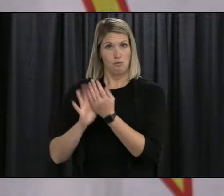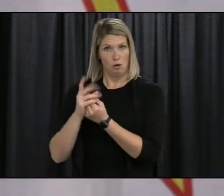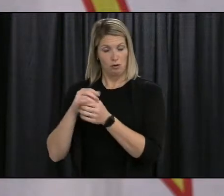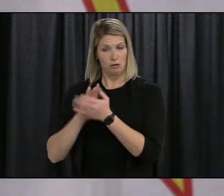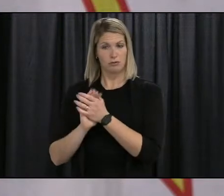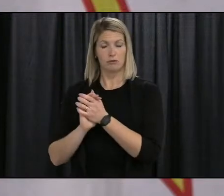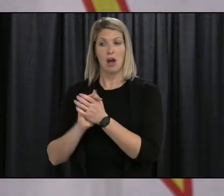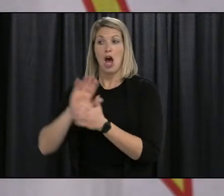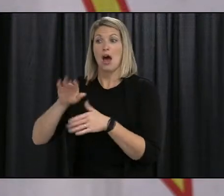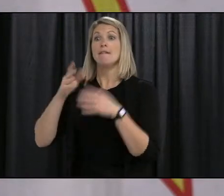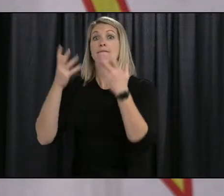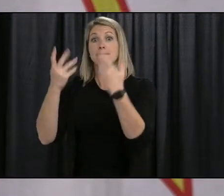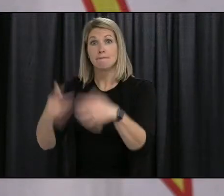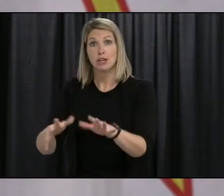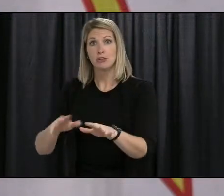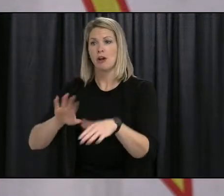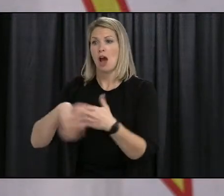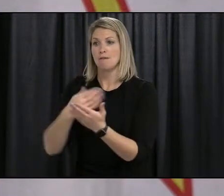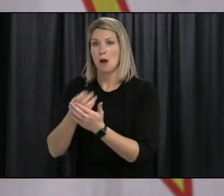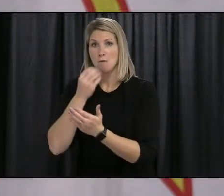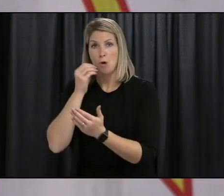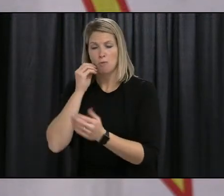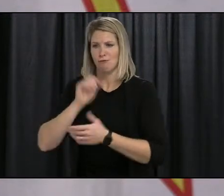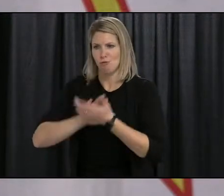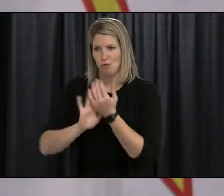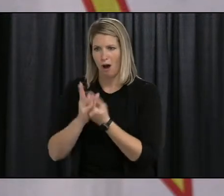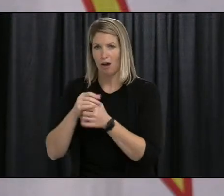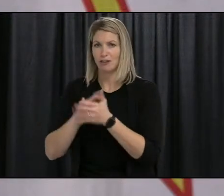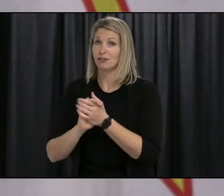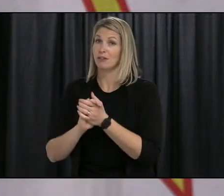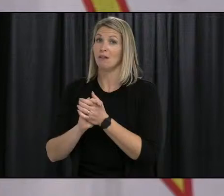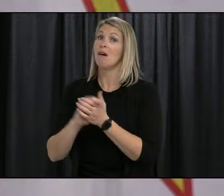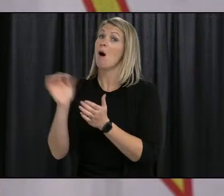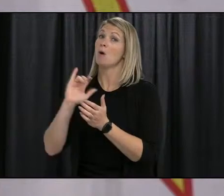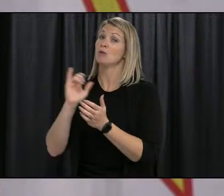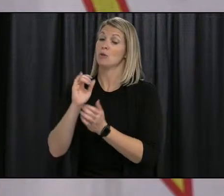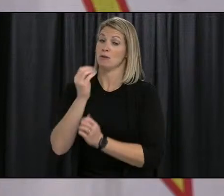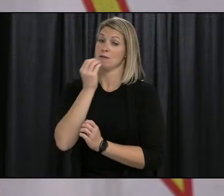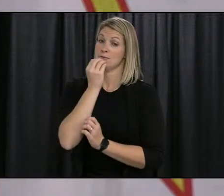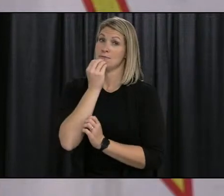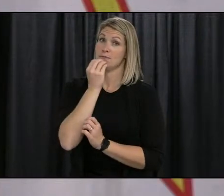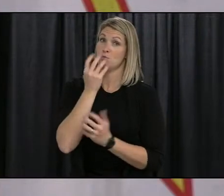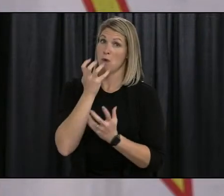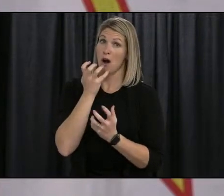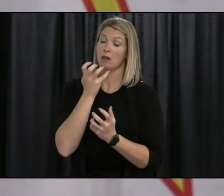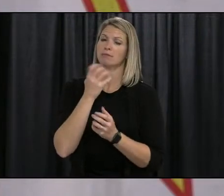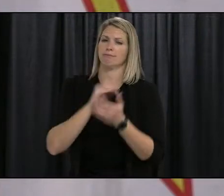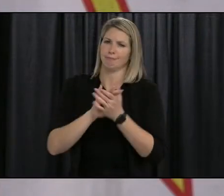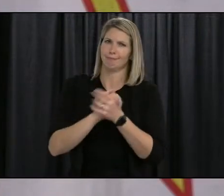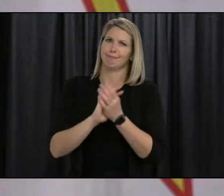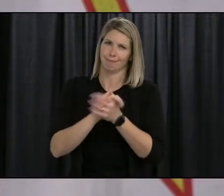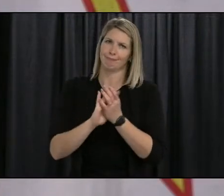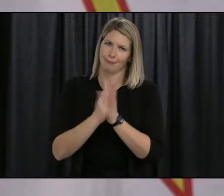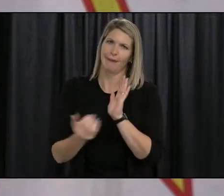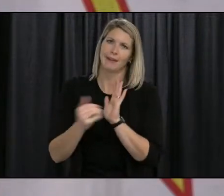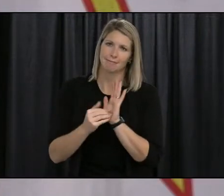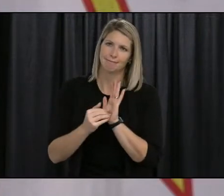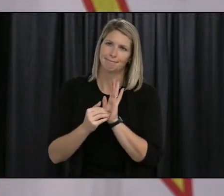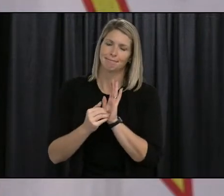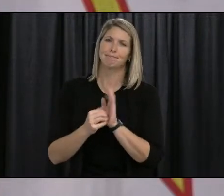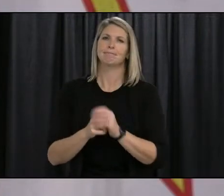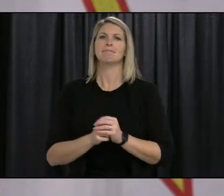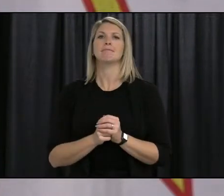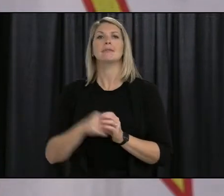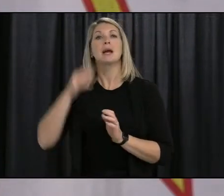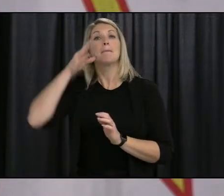treats. Parents should consider accompanying their children this year to ensure they follow physical distancing guidelines. Children,